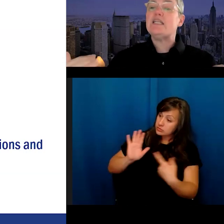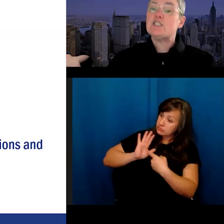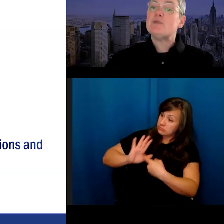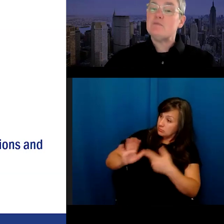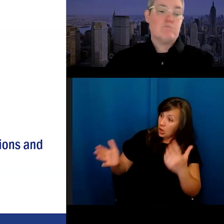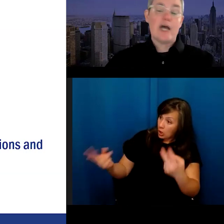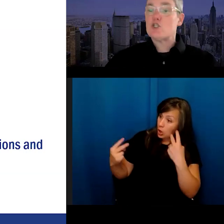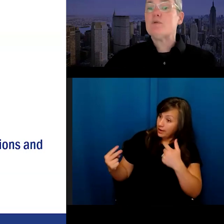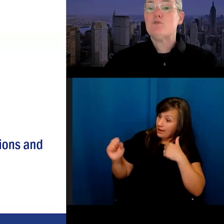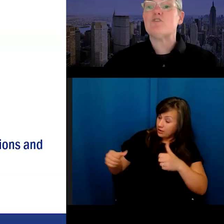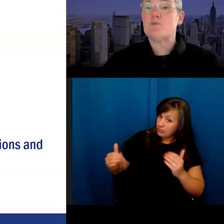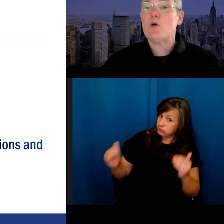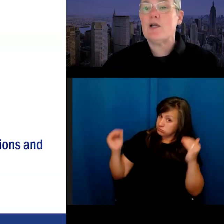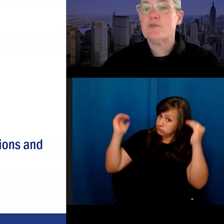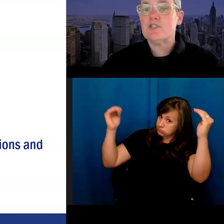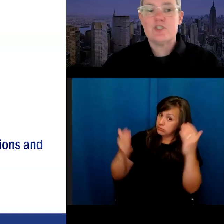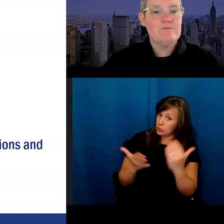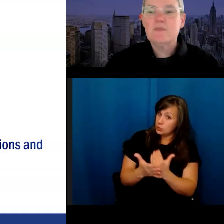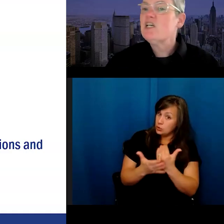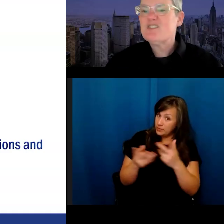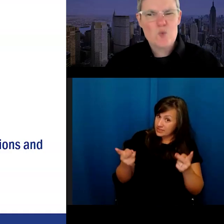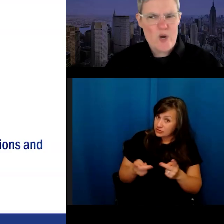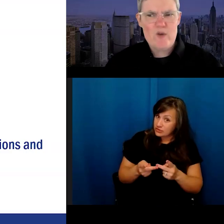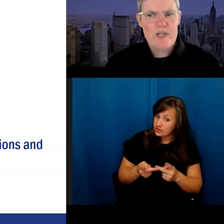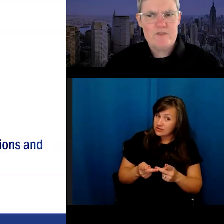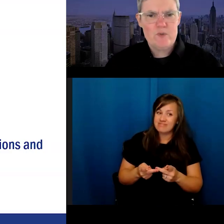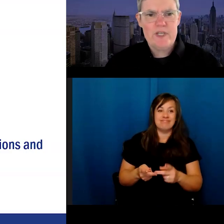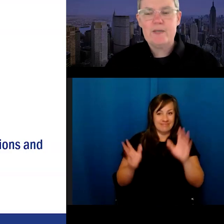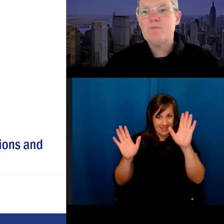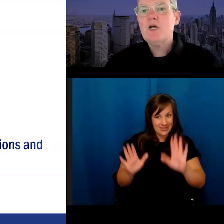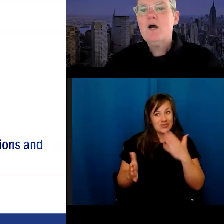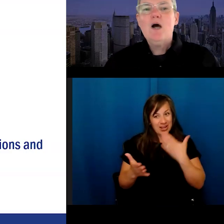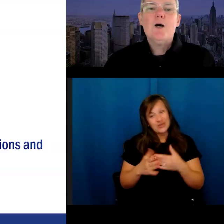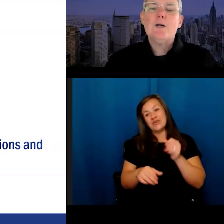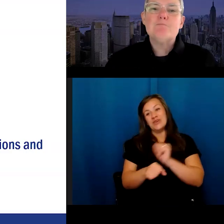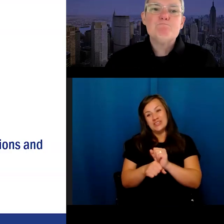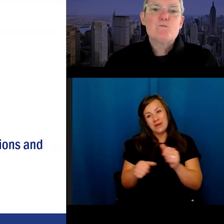do, I should be moved up to a higher position. It's a great way of doing that.